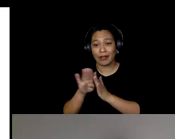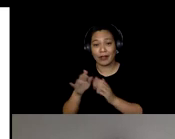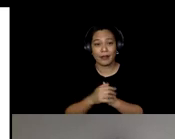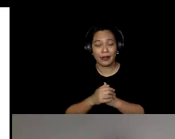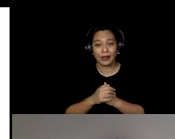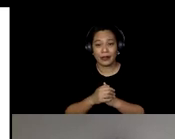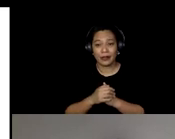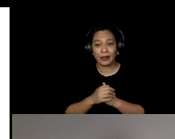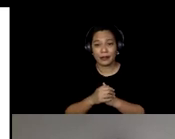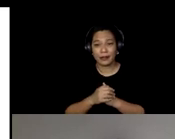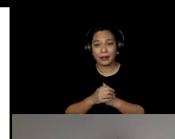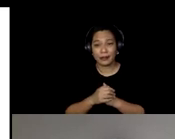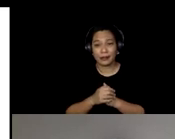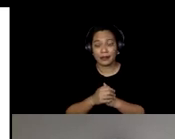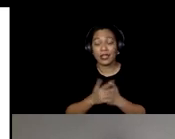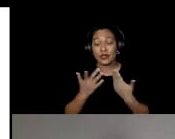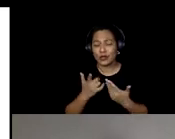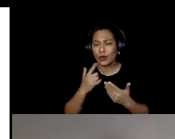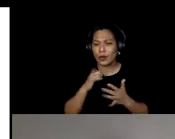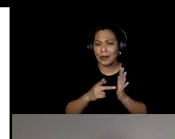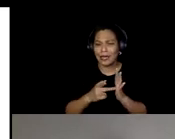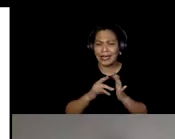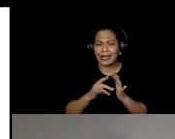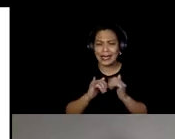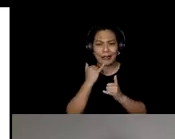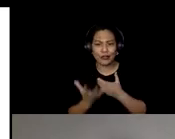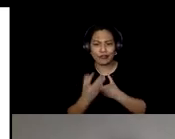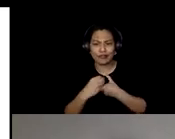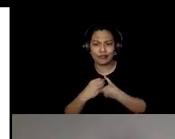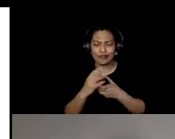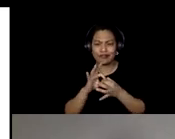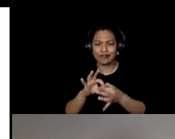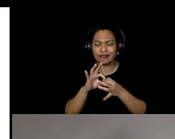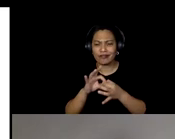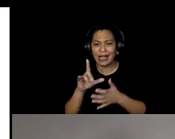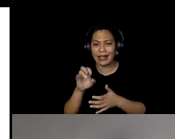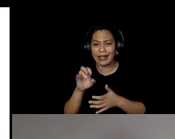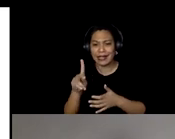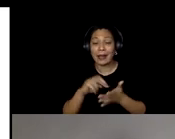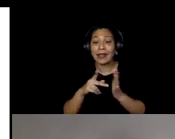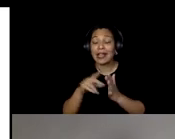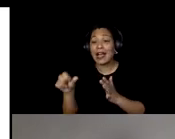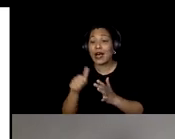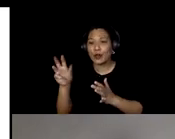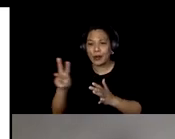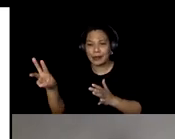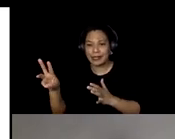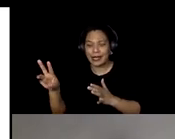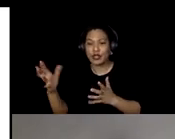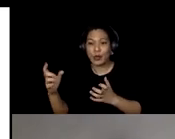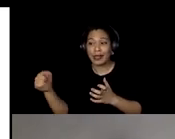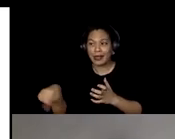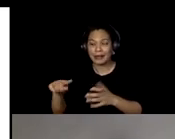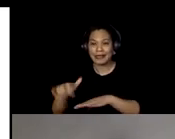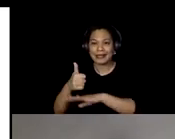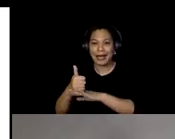SEO. What you're doing when you're engaging in link building is you're trying to get other pages across the internet, other websites to link to your